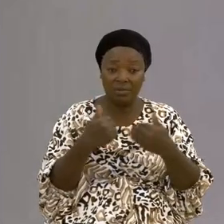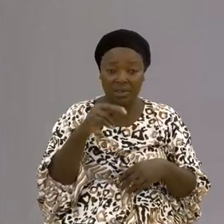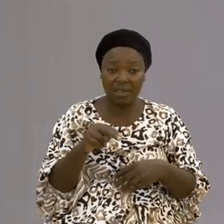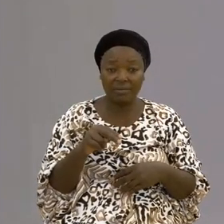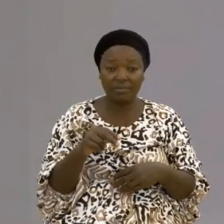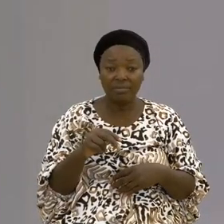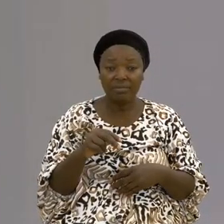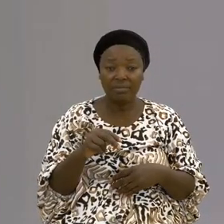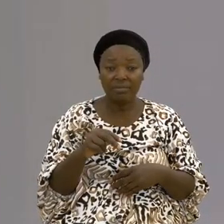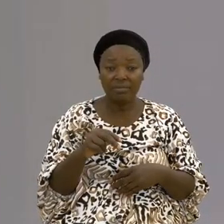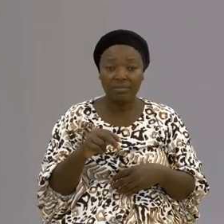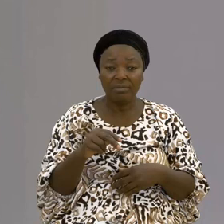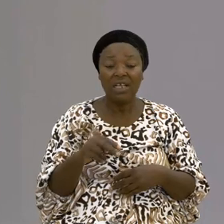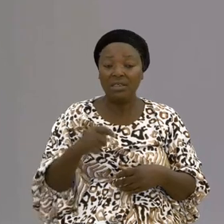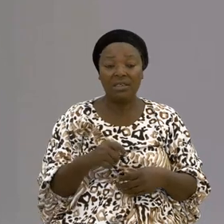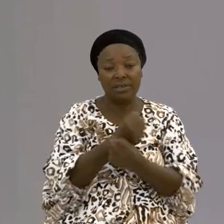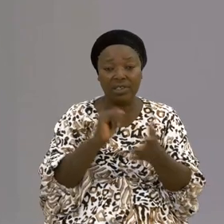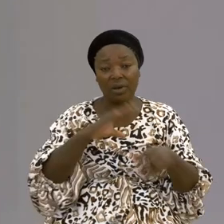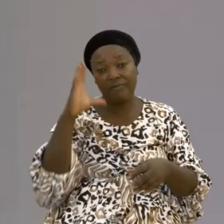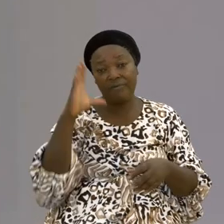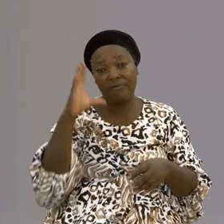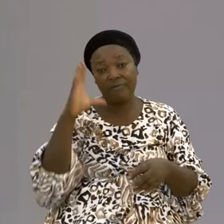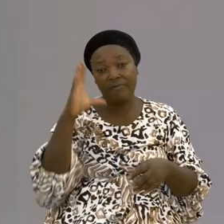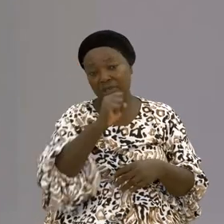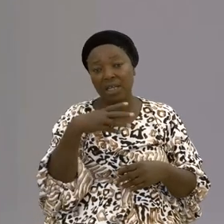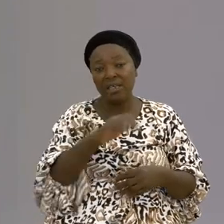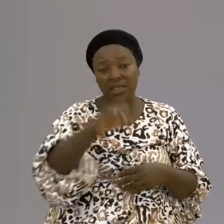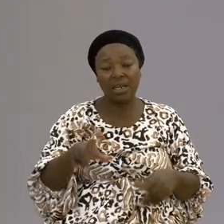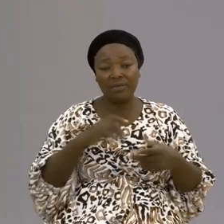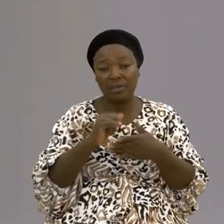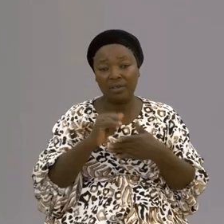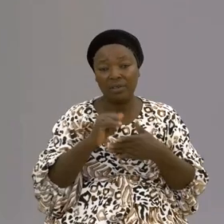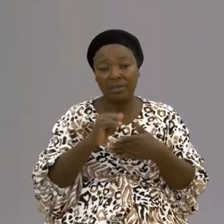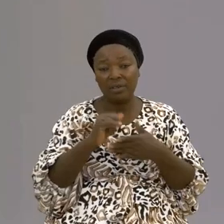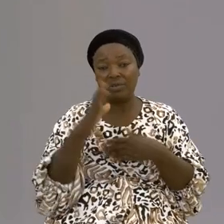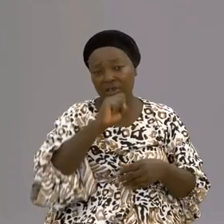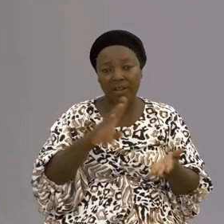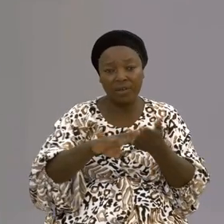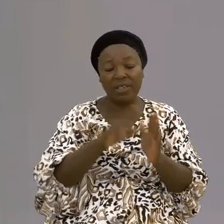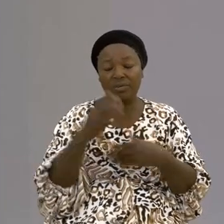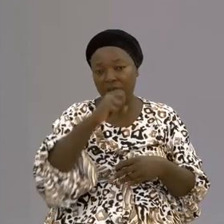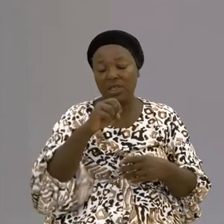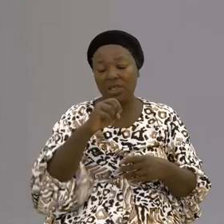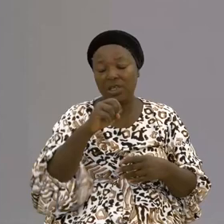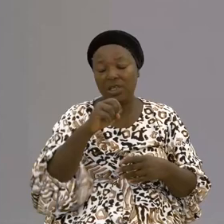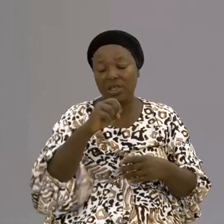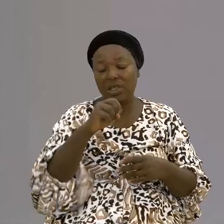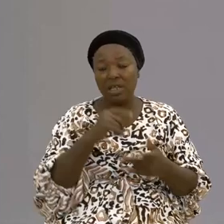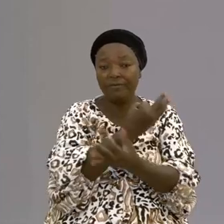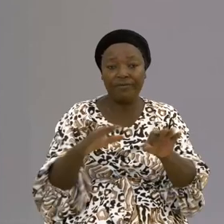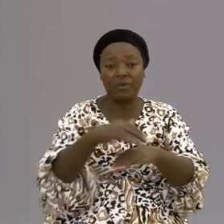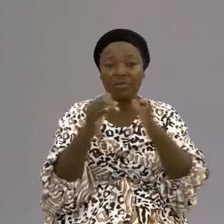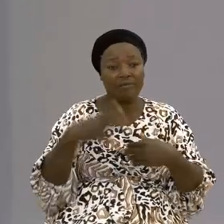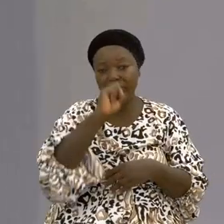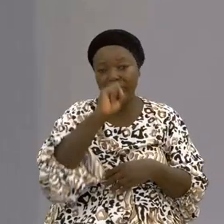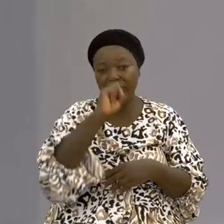eternal life you have missed, the forgiveness you have missed, the freedom you have